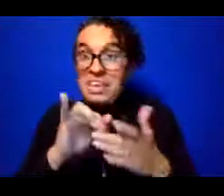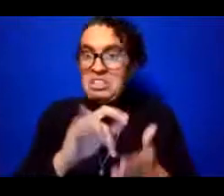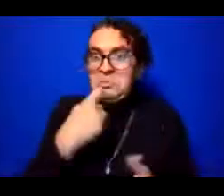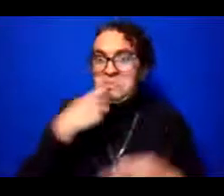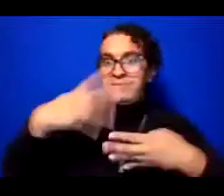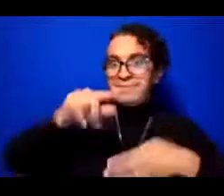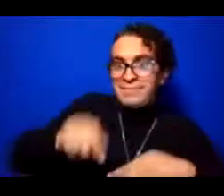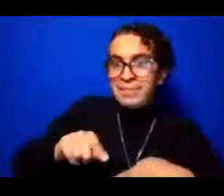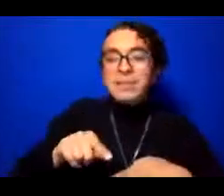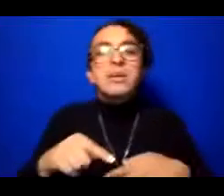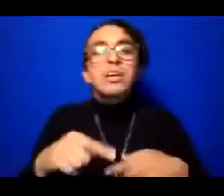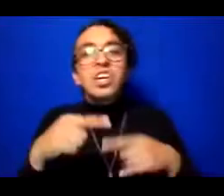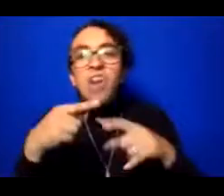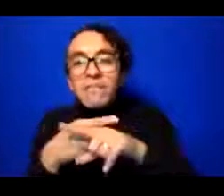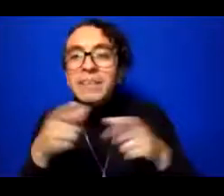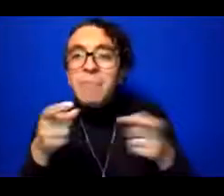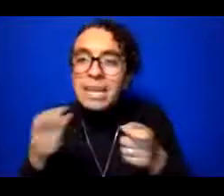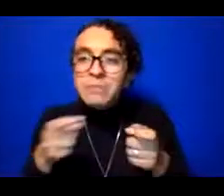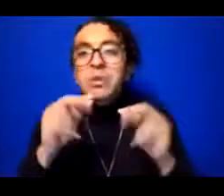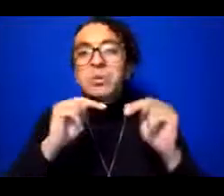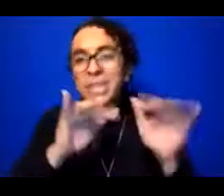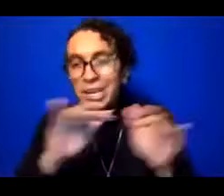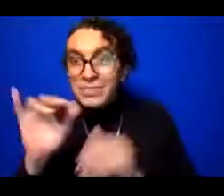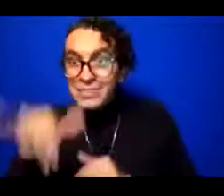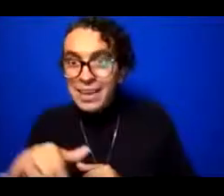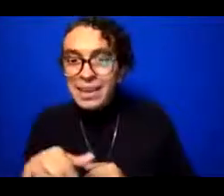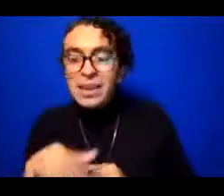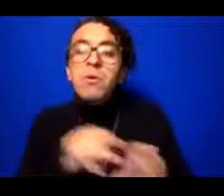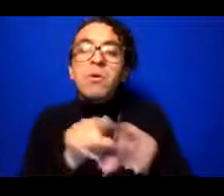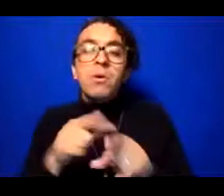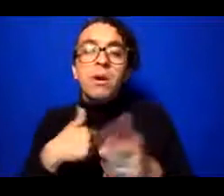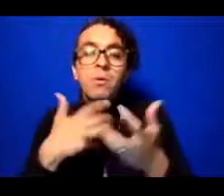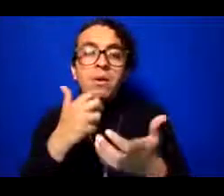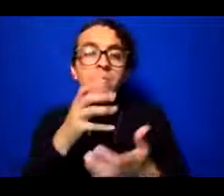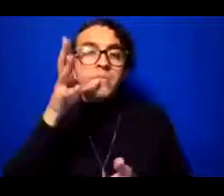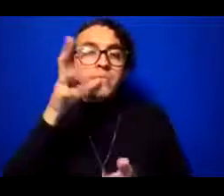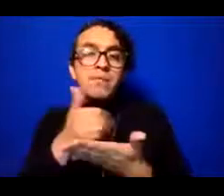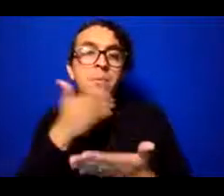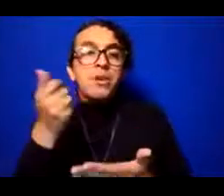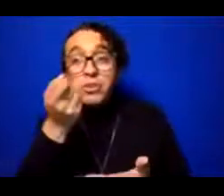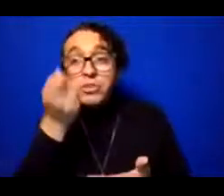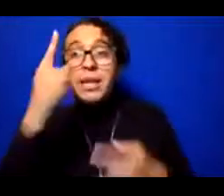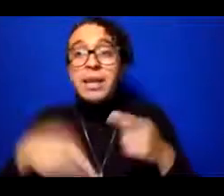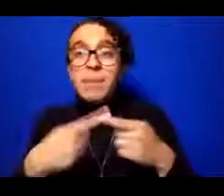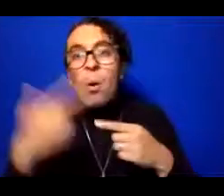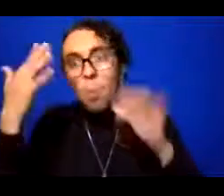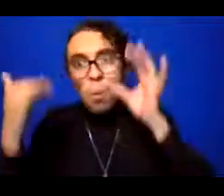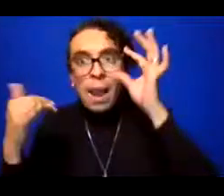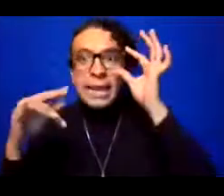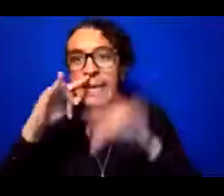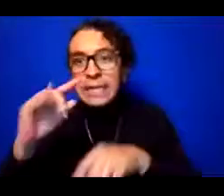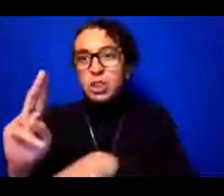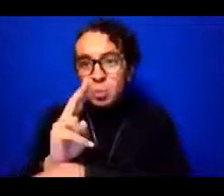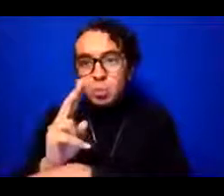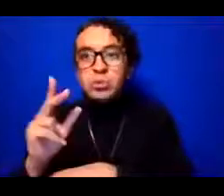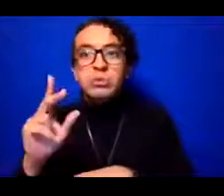to conflict management and negotiations, but also to help parents have a better understanding of why kids use drugs and alcohol,